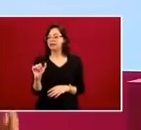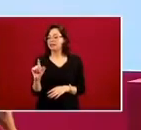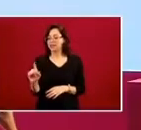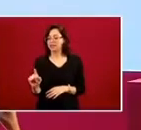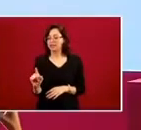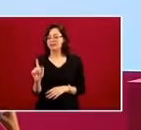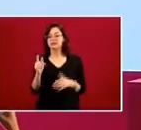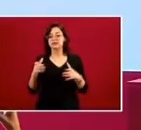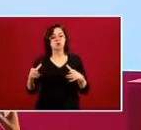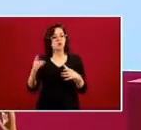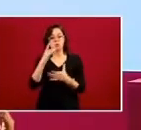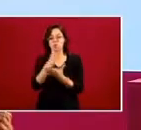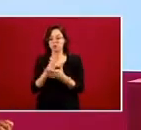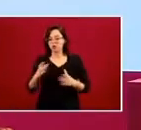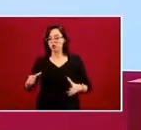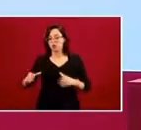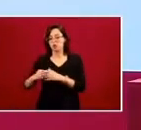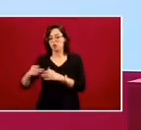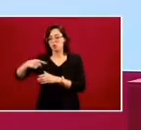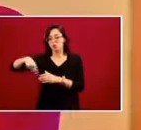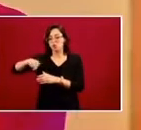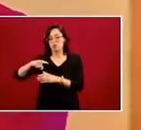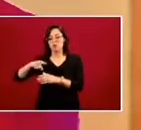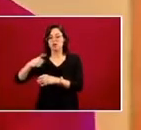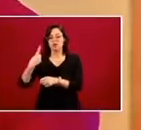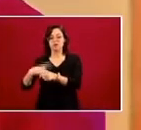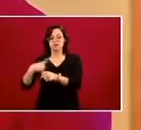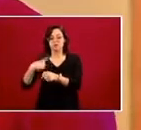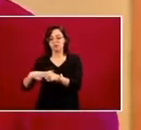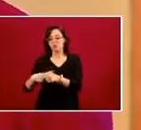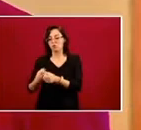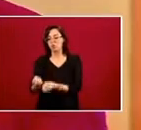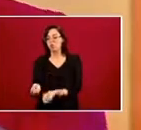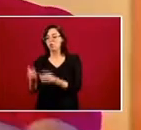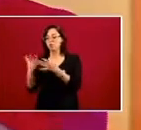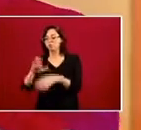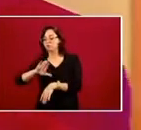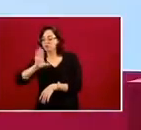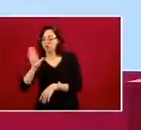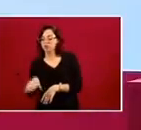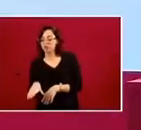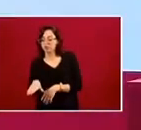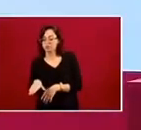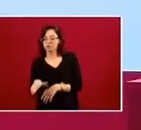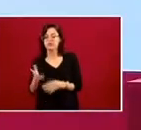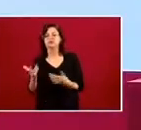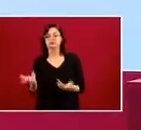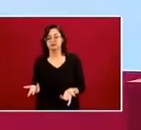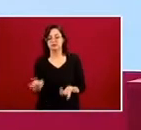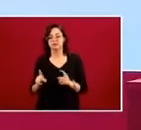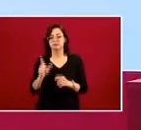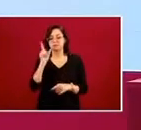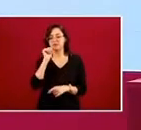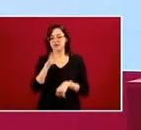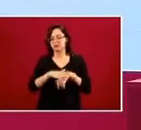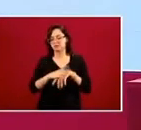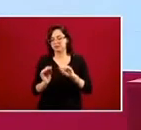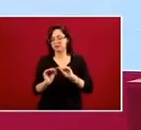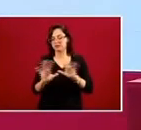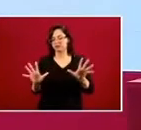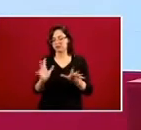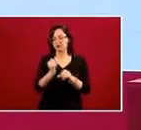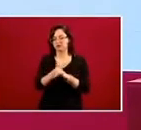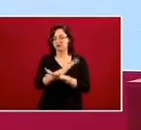many people out of those infected by this specific disease end up losing their lives. And